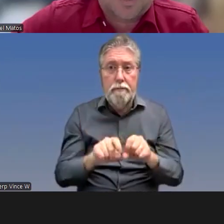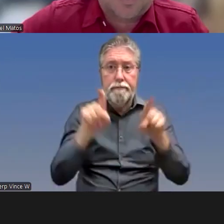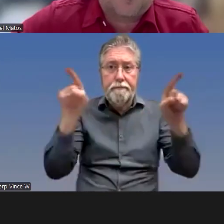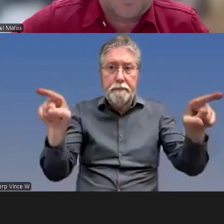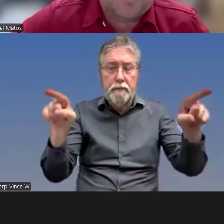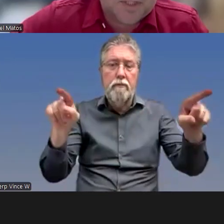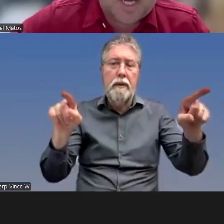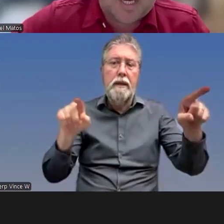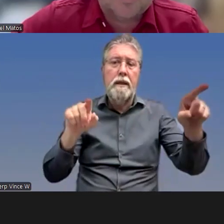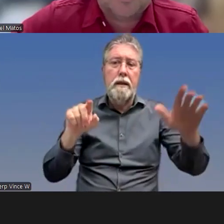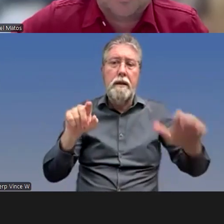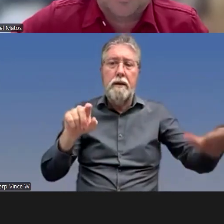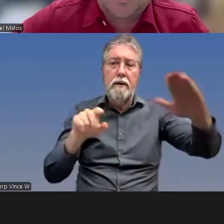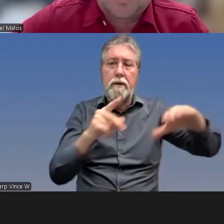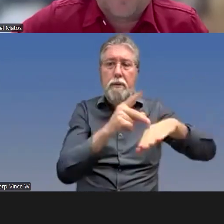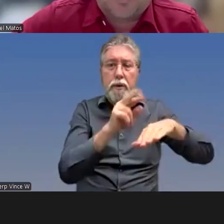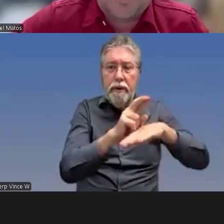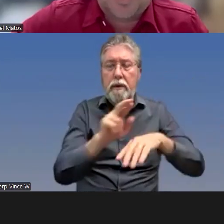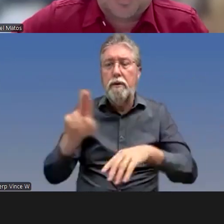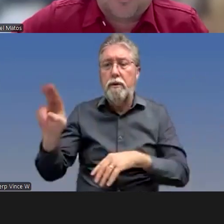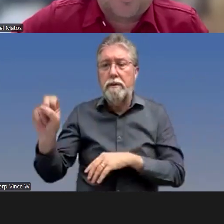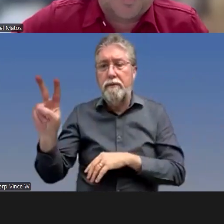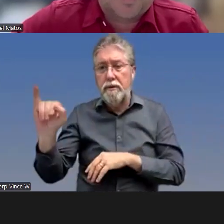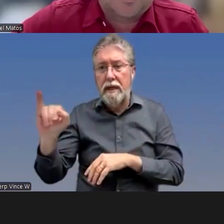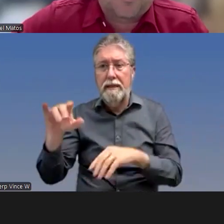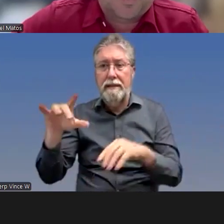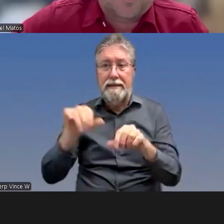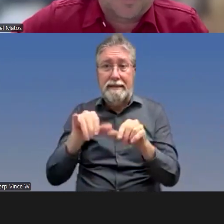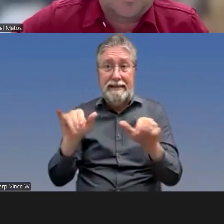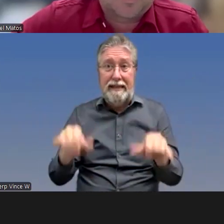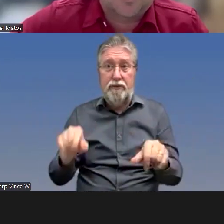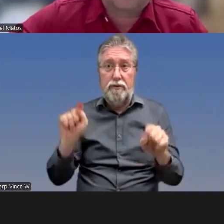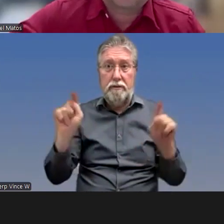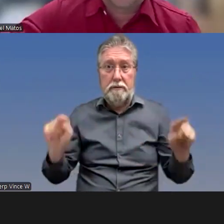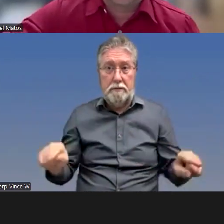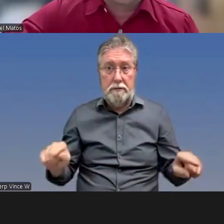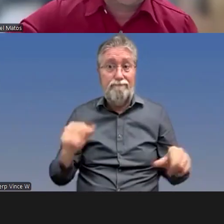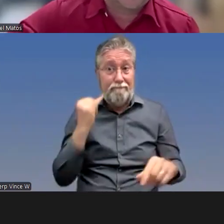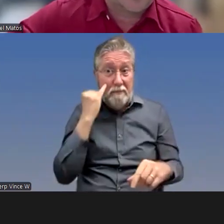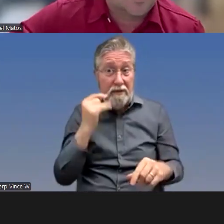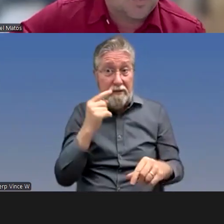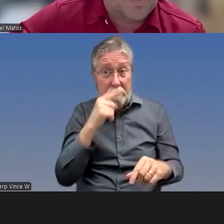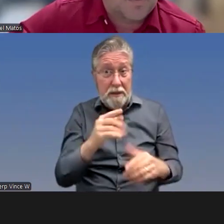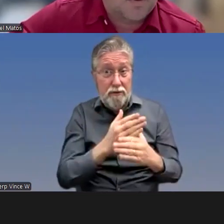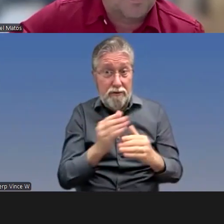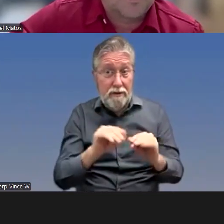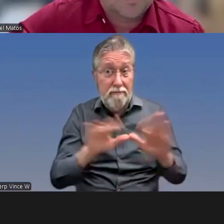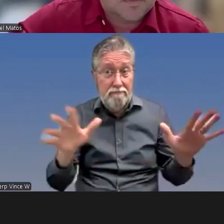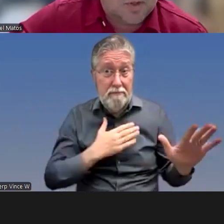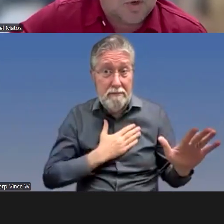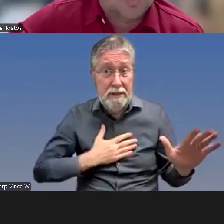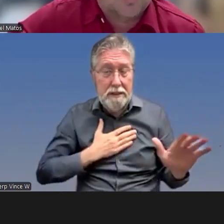U.S. Virgin Islands that if they could be shared, that would be great. So Yes. I let other